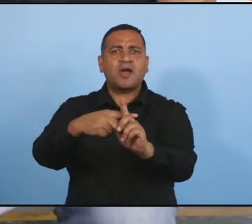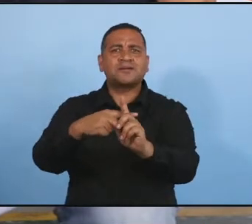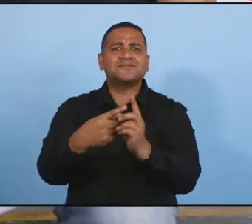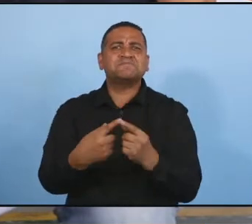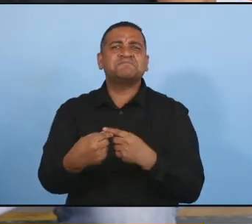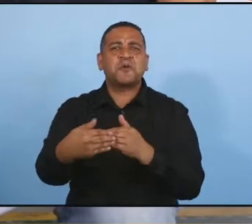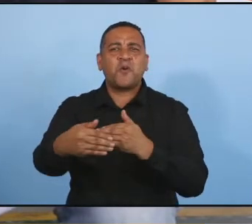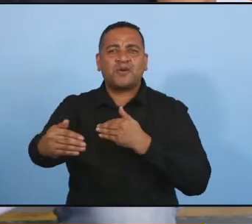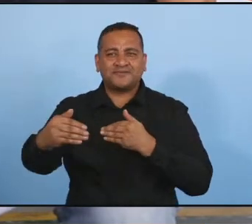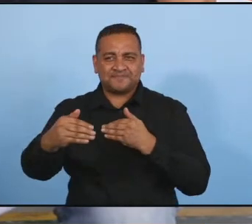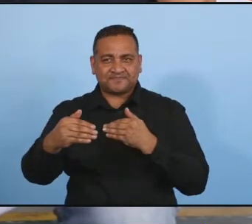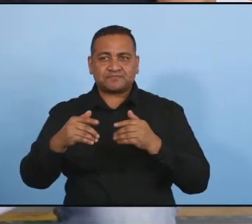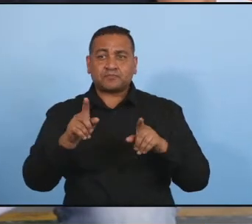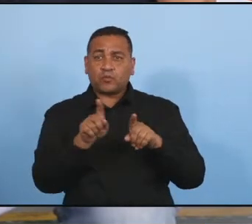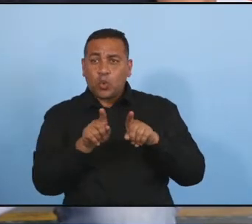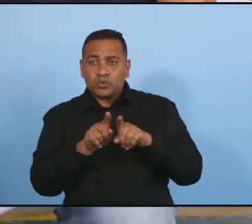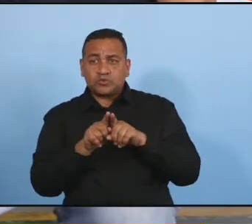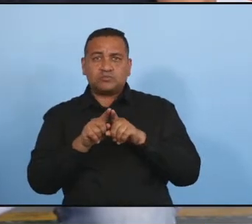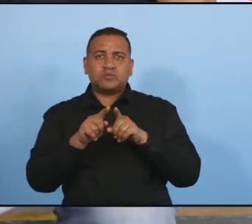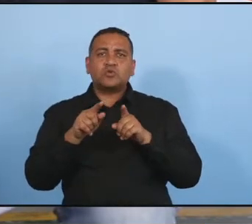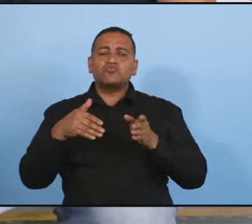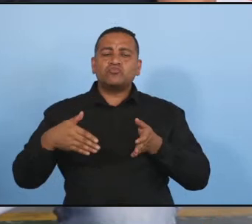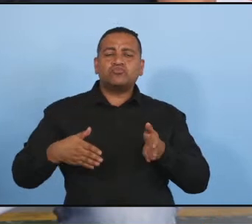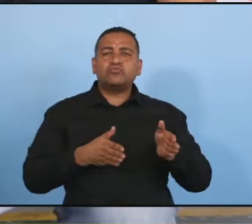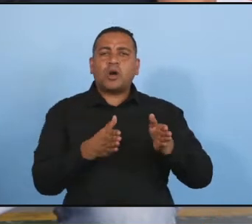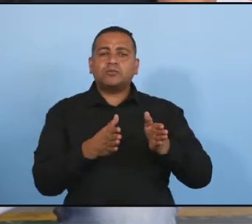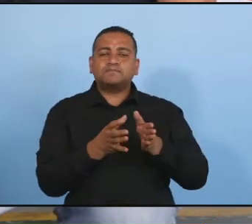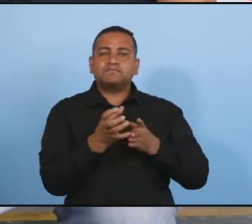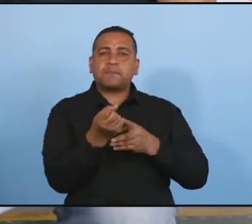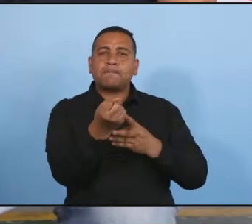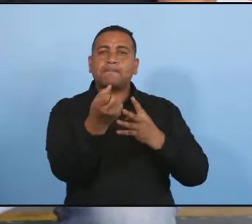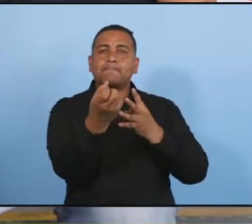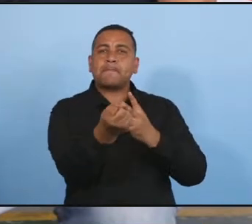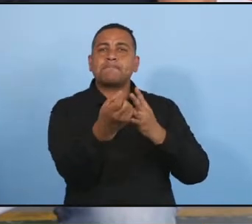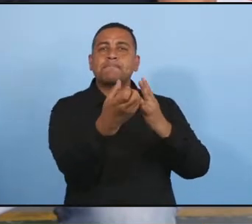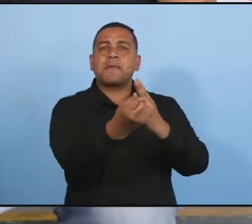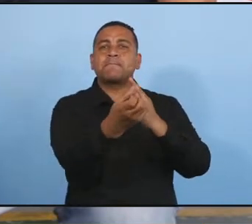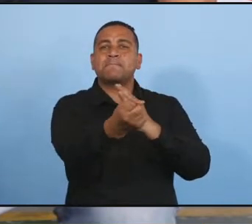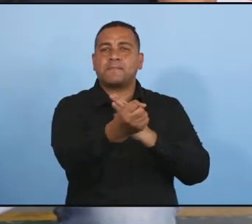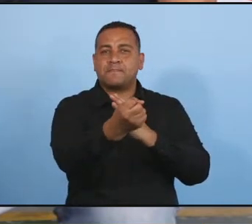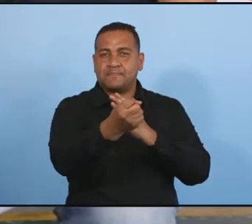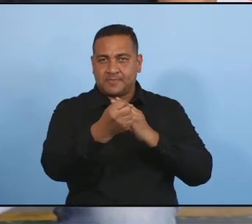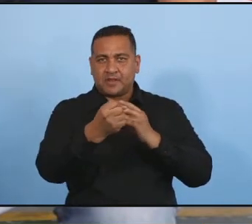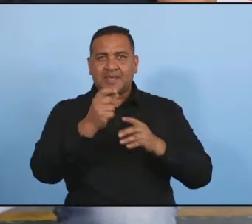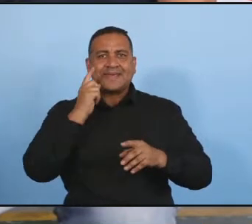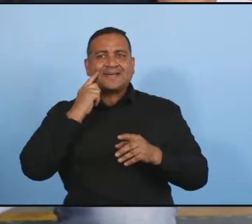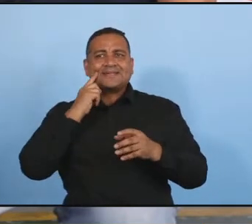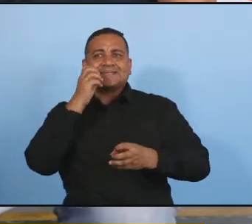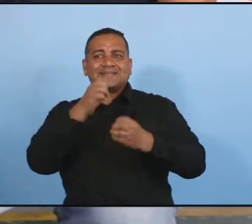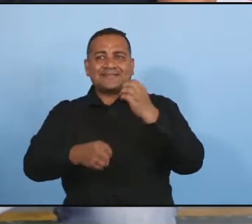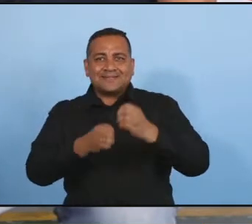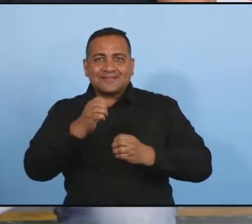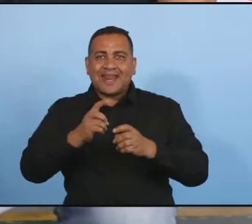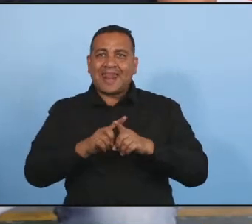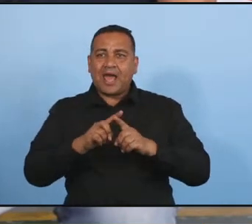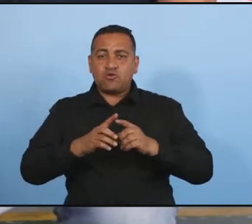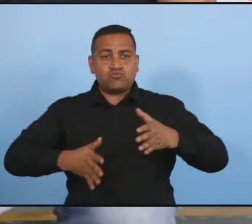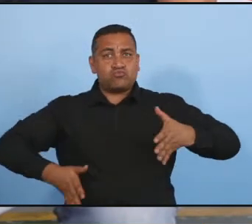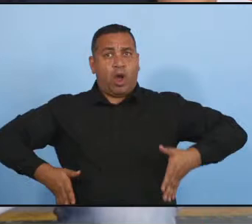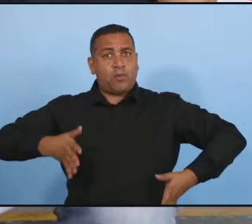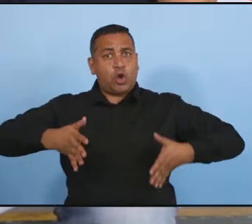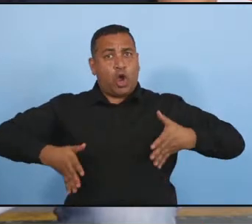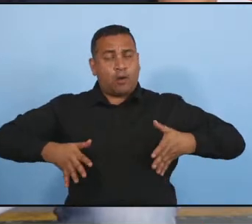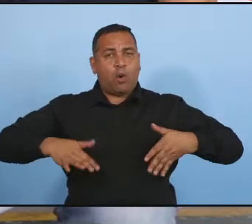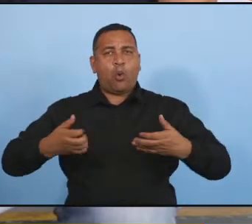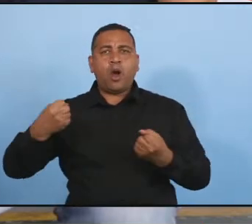a road with a line painted on it. Wow. So then they had to create a little robotic car that can sense the line and then navigate around the